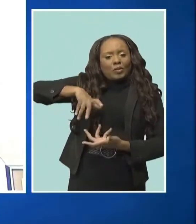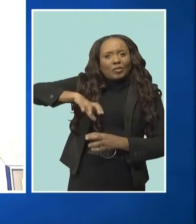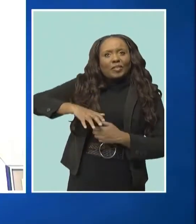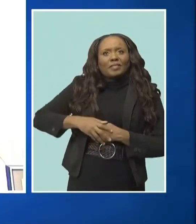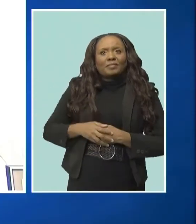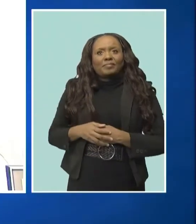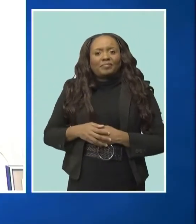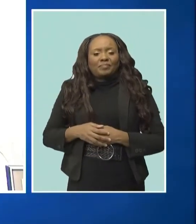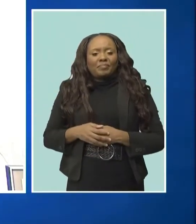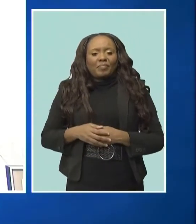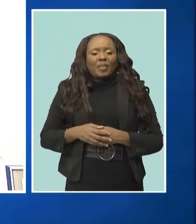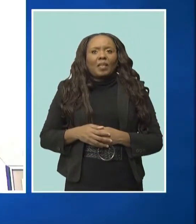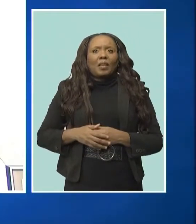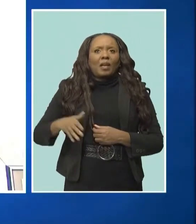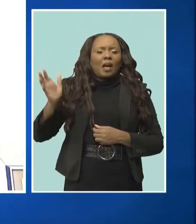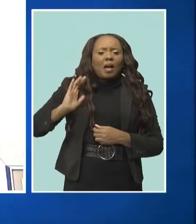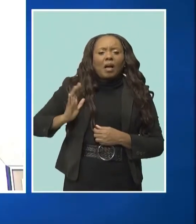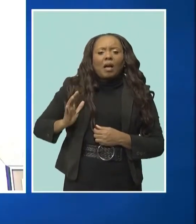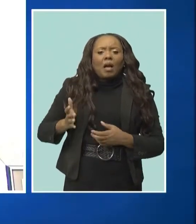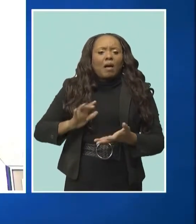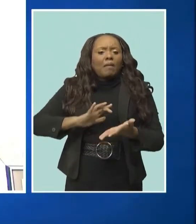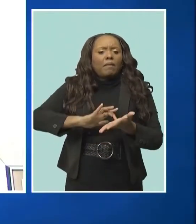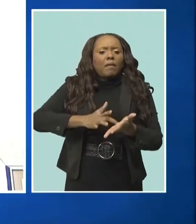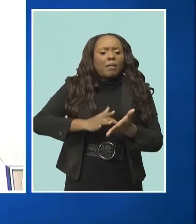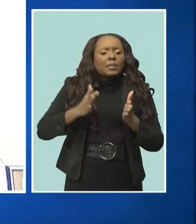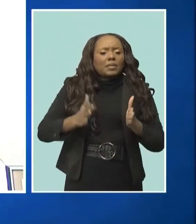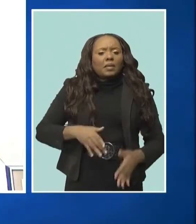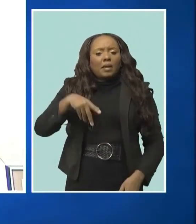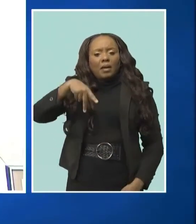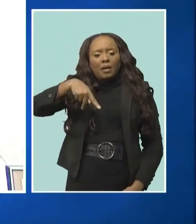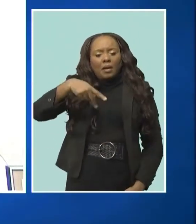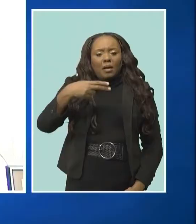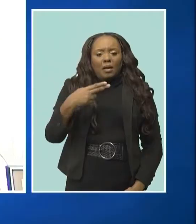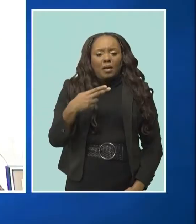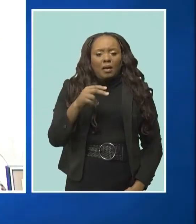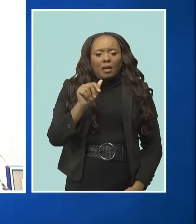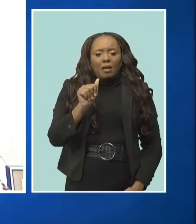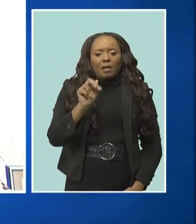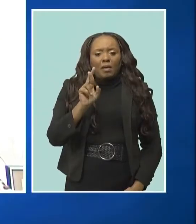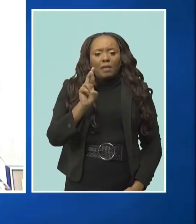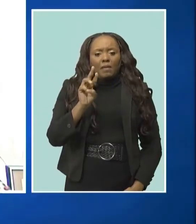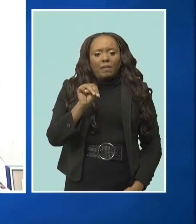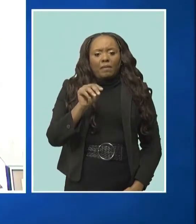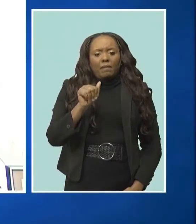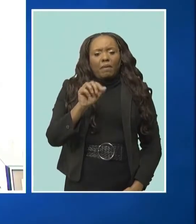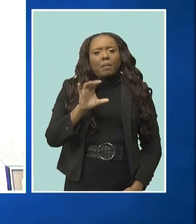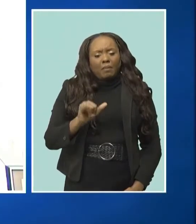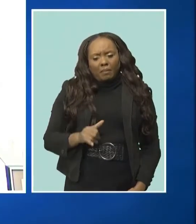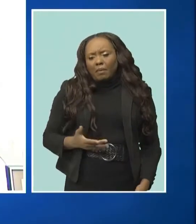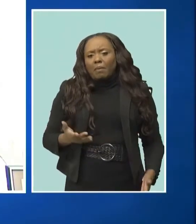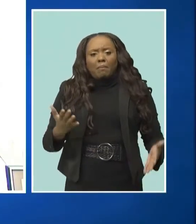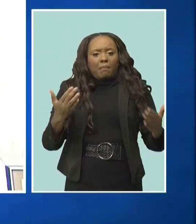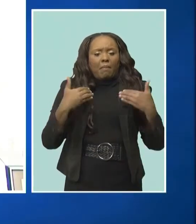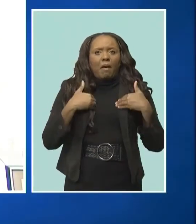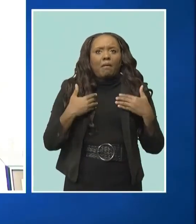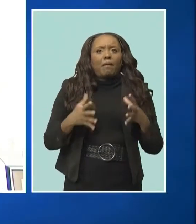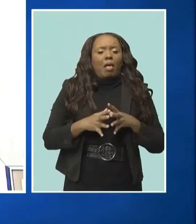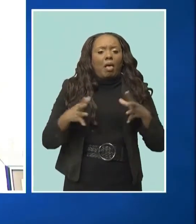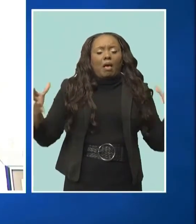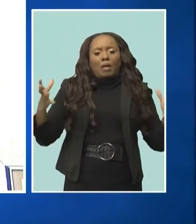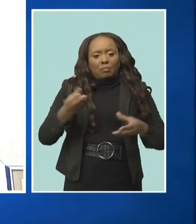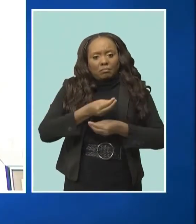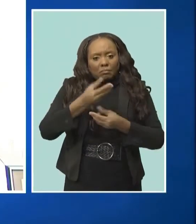pharmacy in those days, and because it is an NCD and mental health conference, I will tell you we have a significant